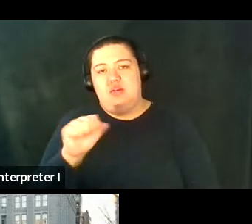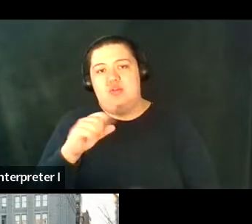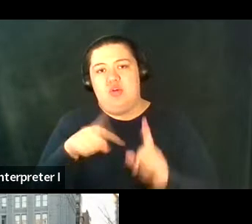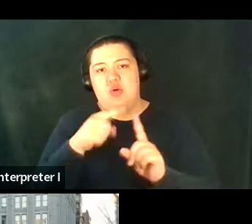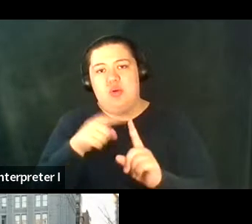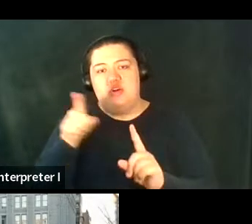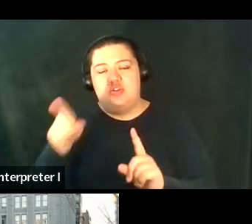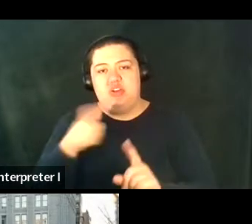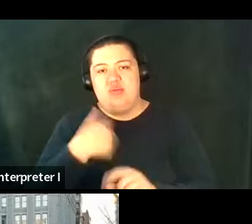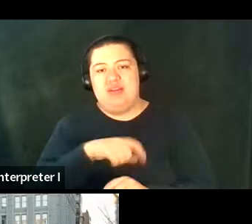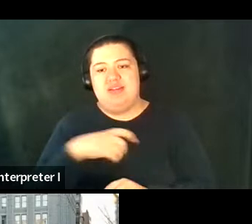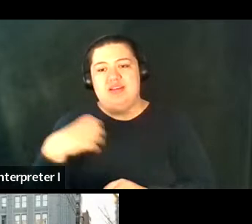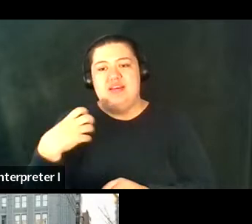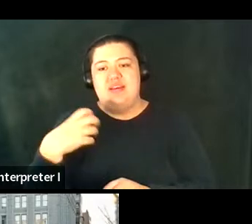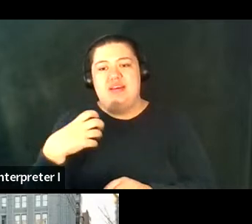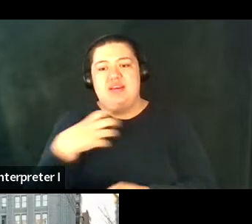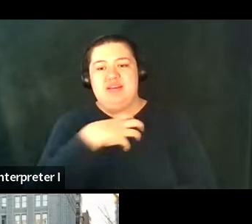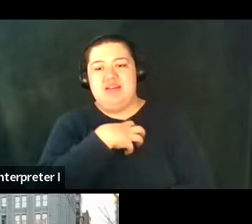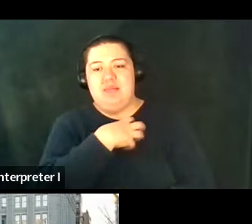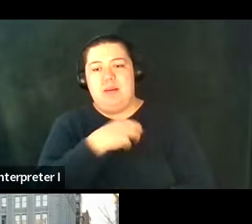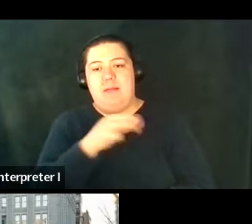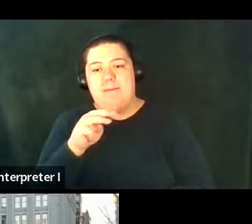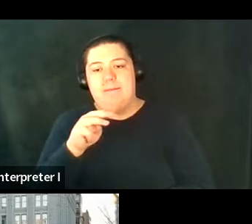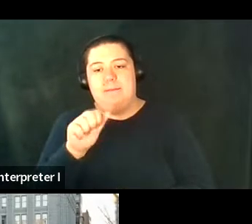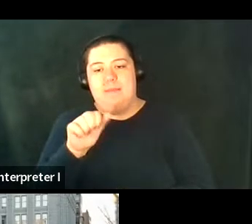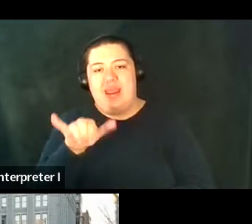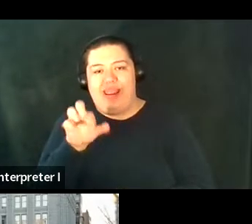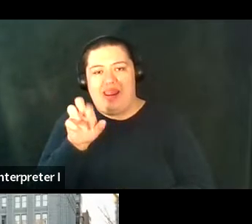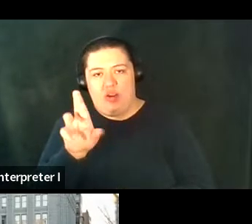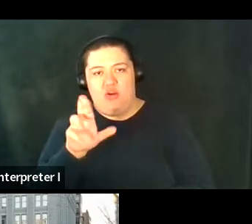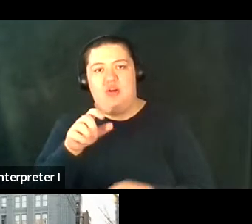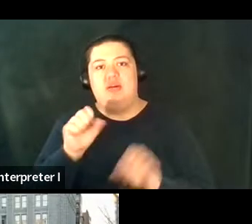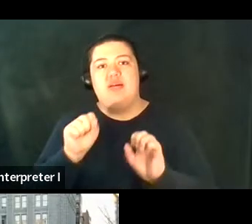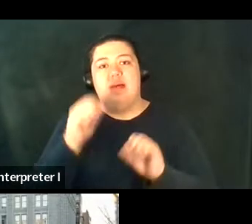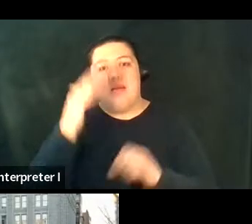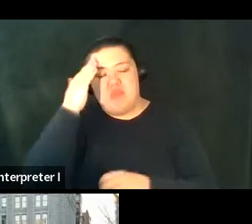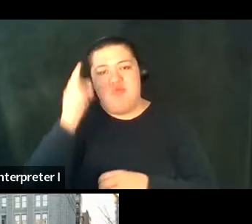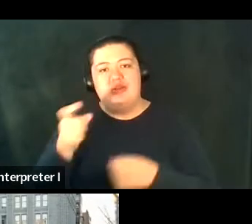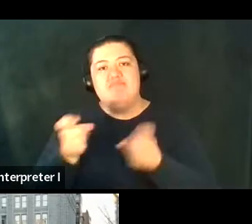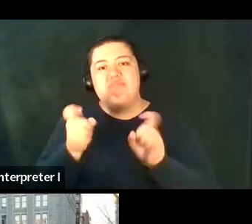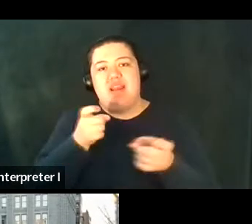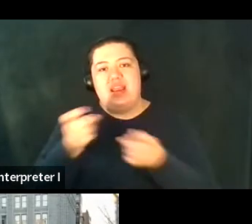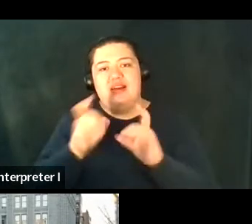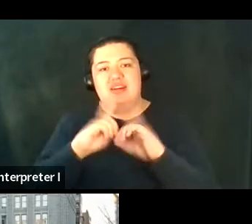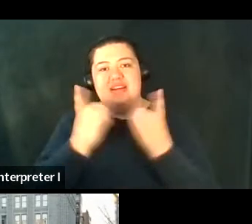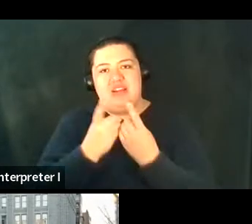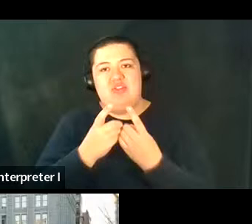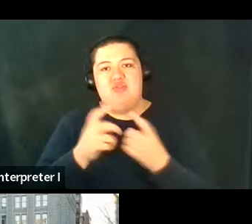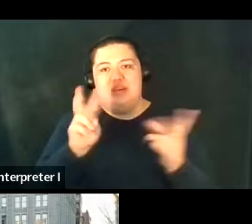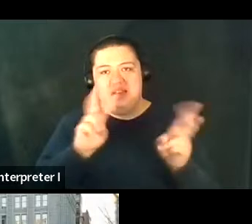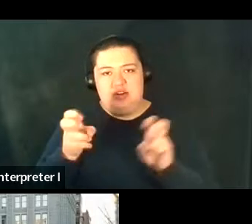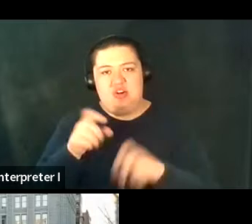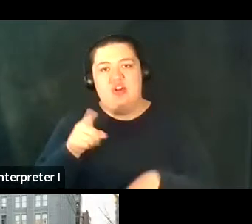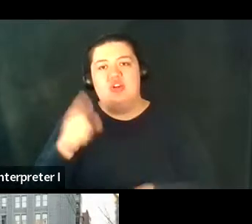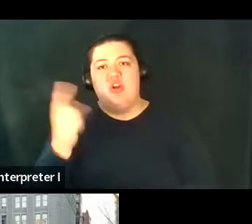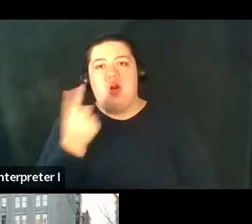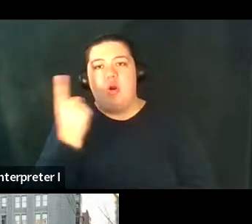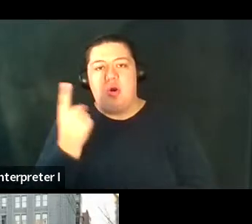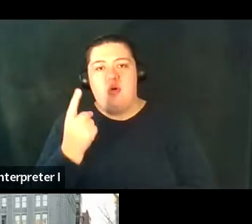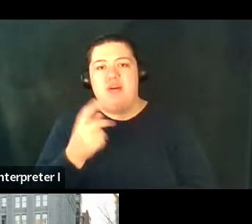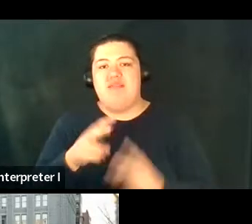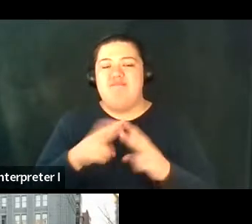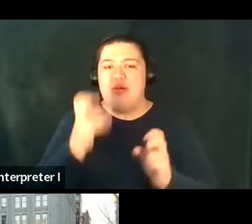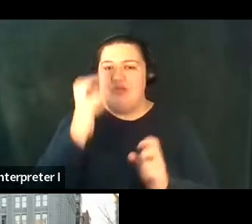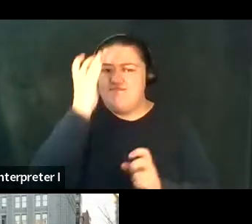mayor. I was legislative counsel to Congresswoman Norton and handled district issues. I have always found her to be sharp,